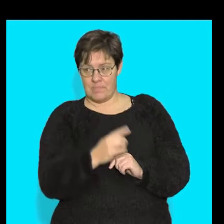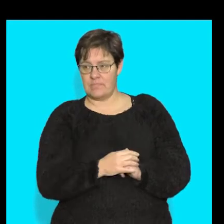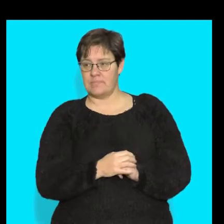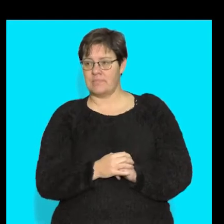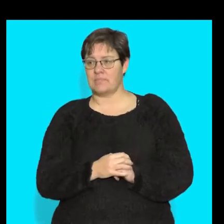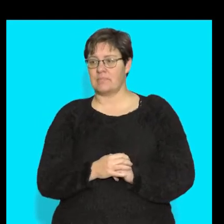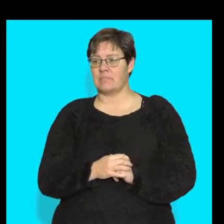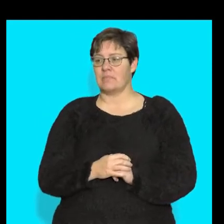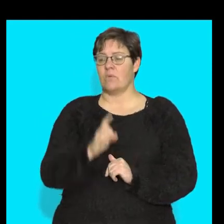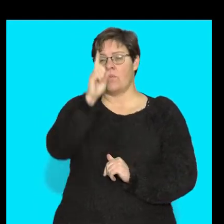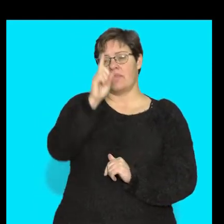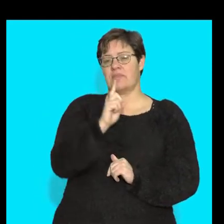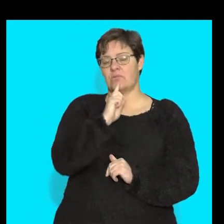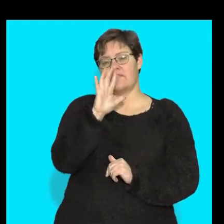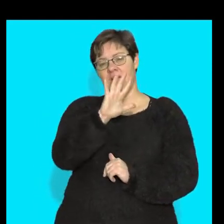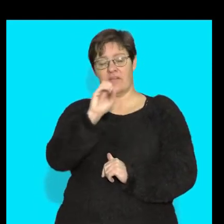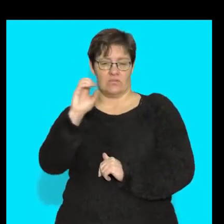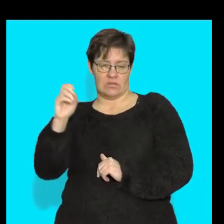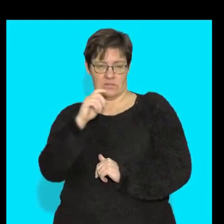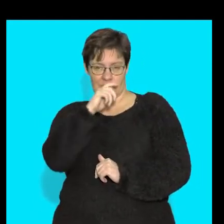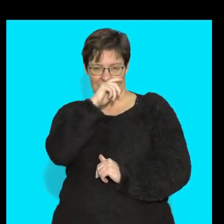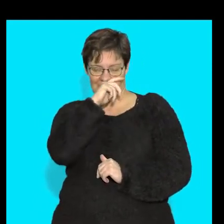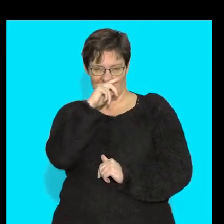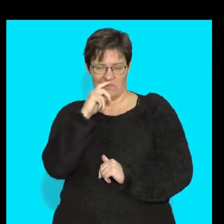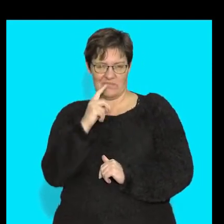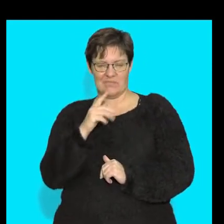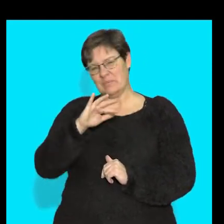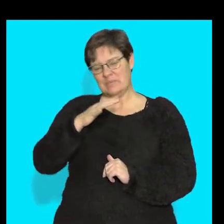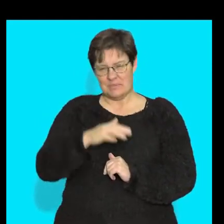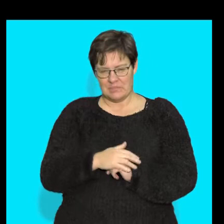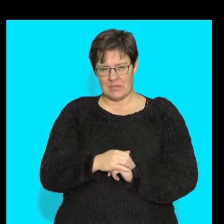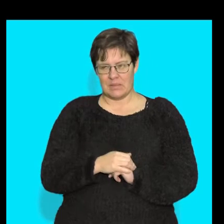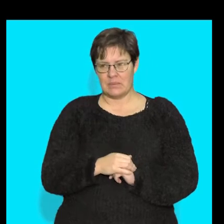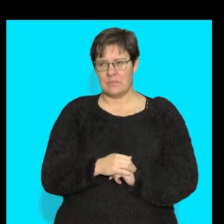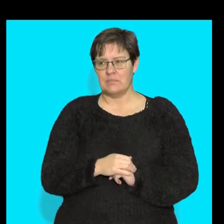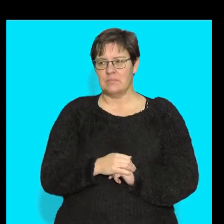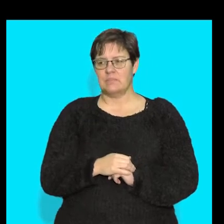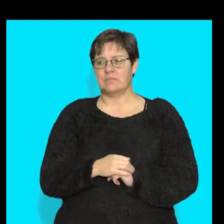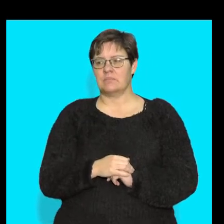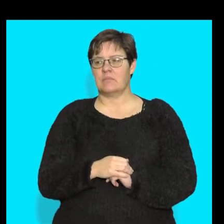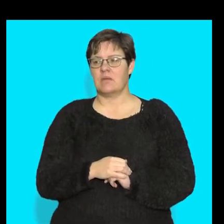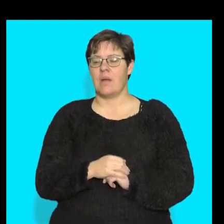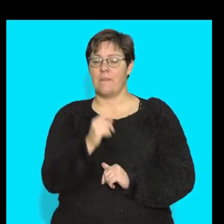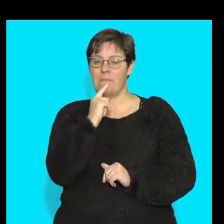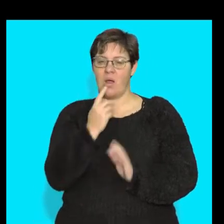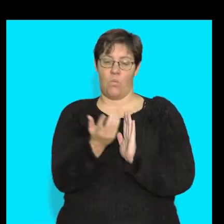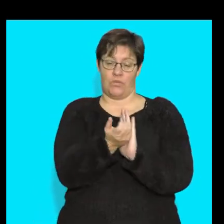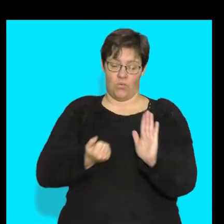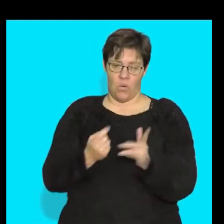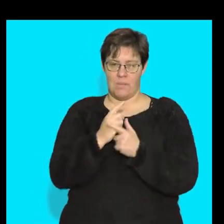say, 1,500. I'm sure maybe it would be that much by that time. Then they need to withdraw